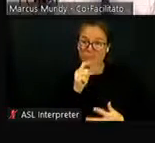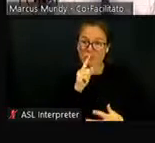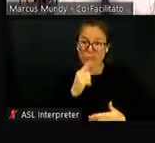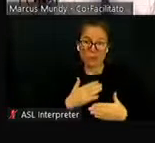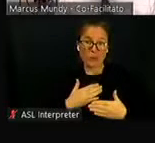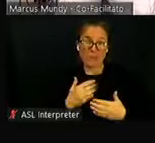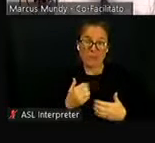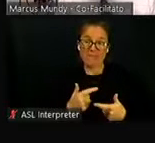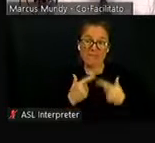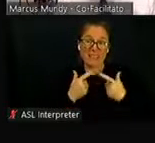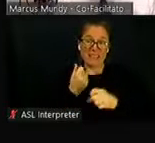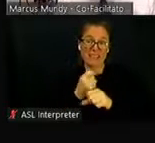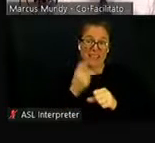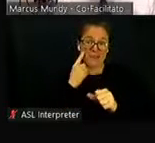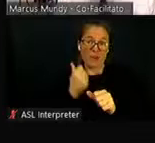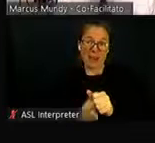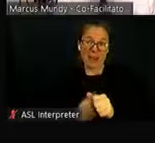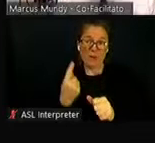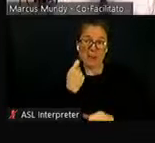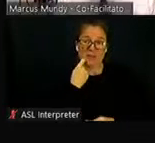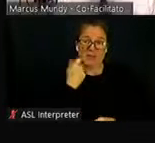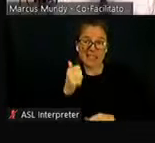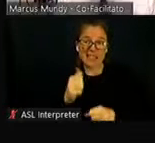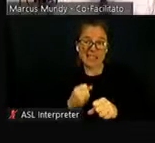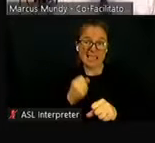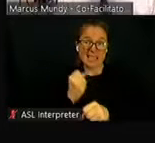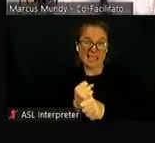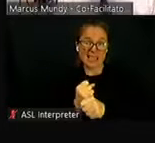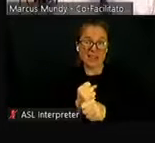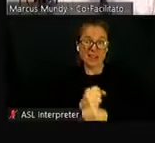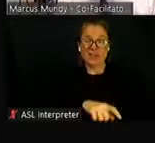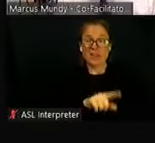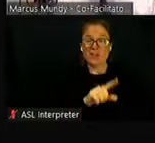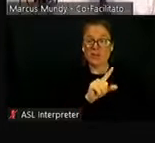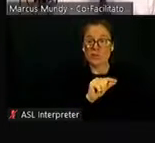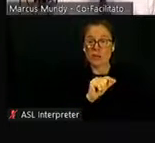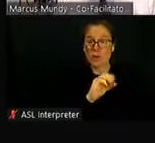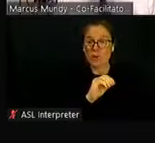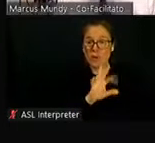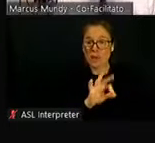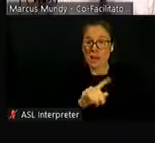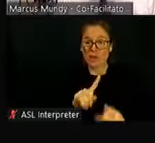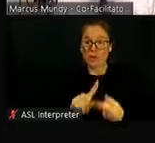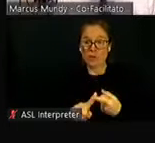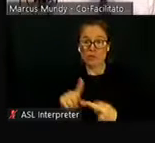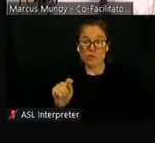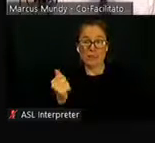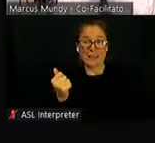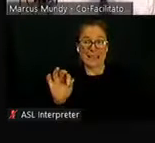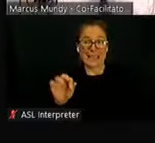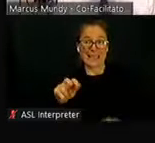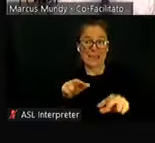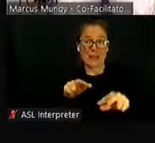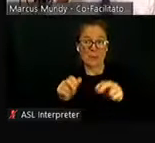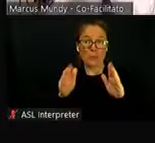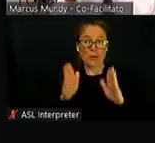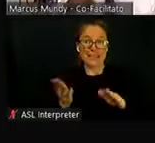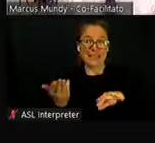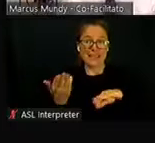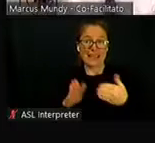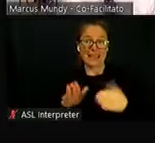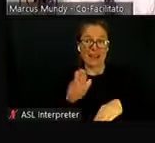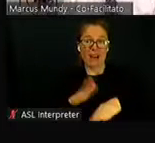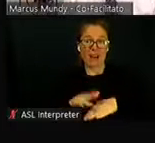all people. In the past 10 years, between 2009 and 2019, pedestrian deaths on U.S. roadways